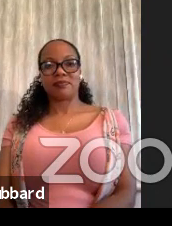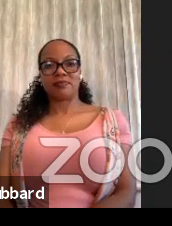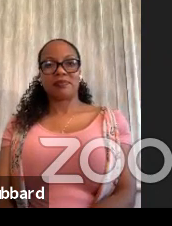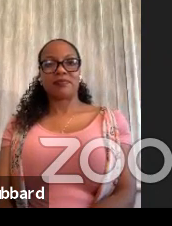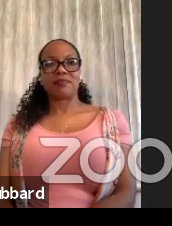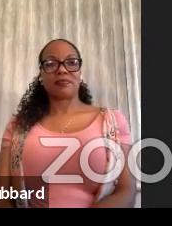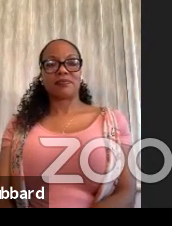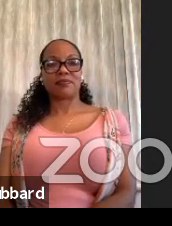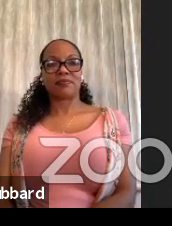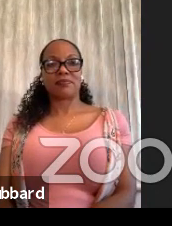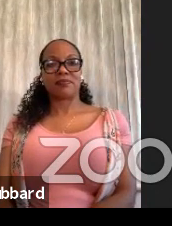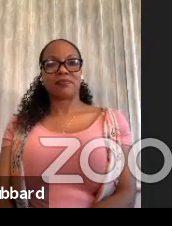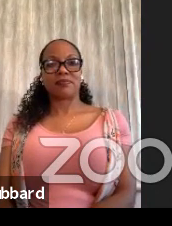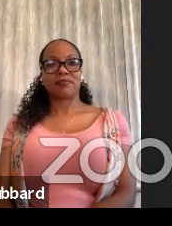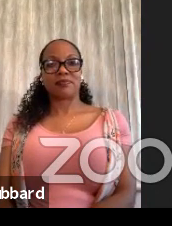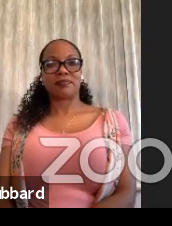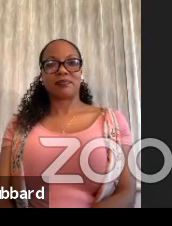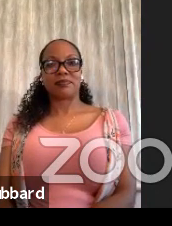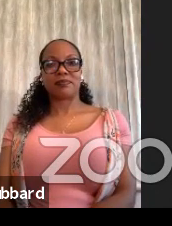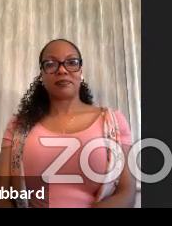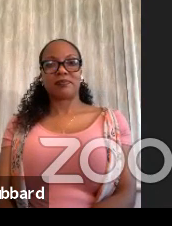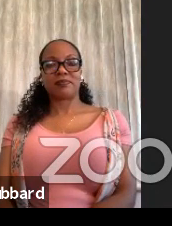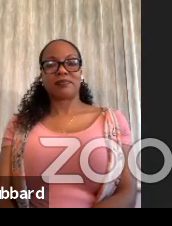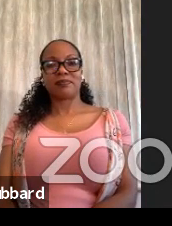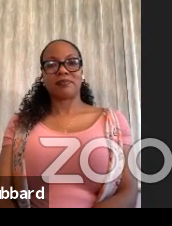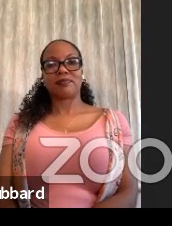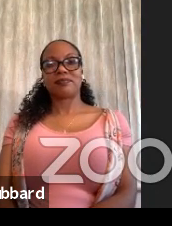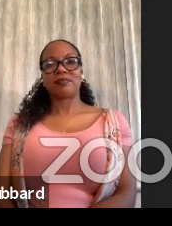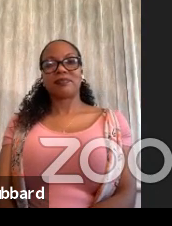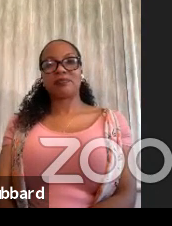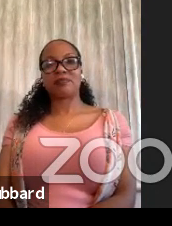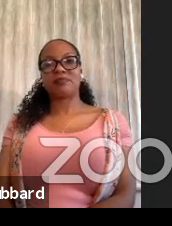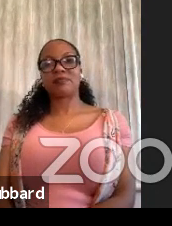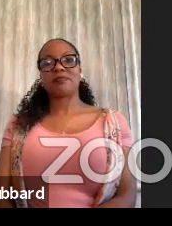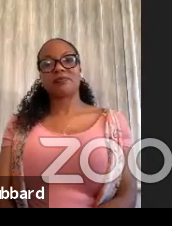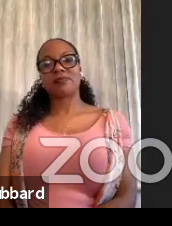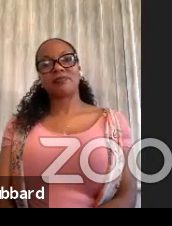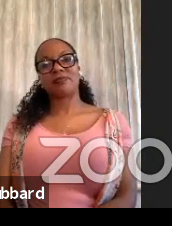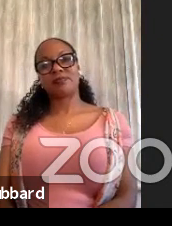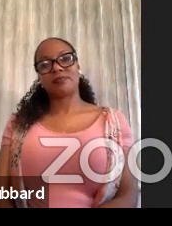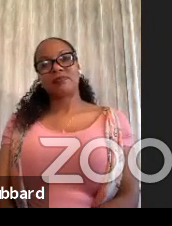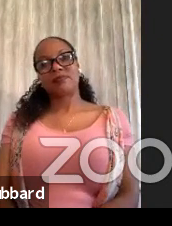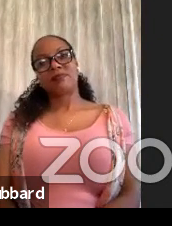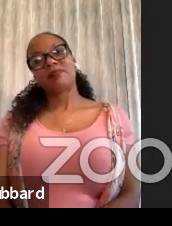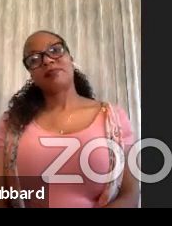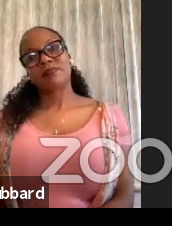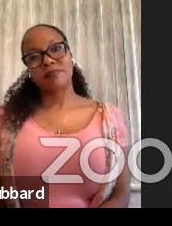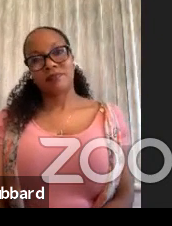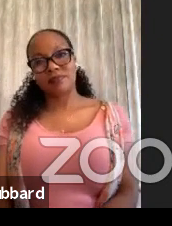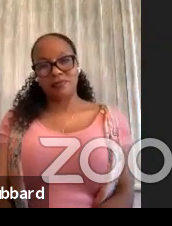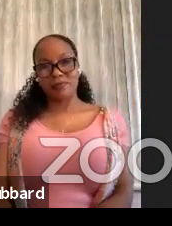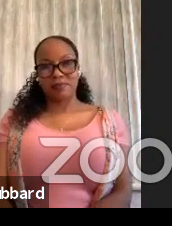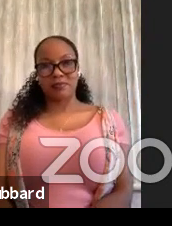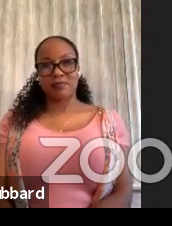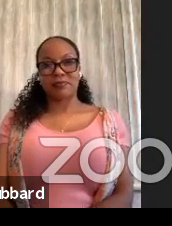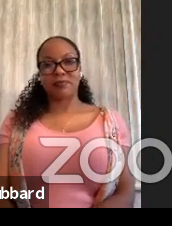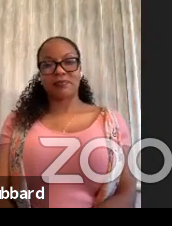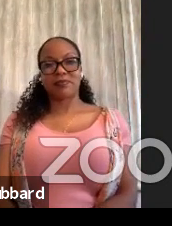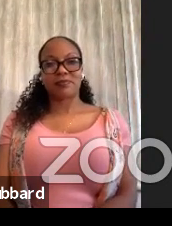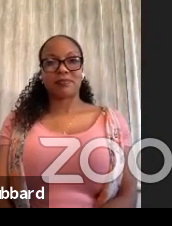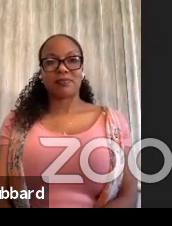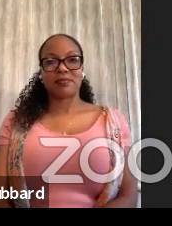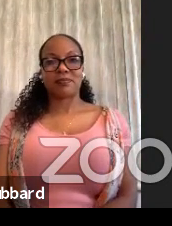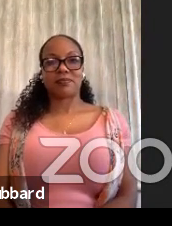testifying today to present the collective's demands as this committee decides how the city plans to use the CARES Act funds. One